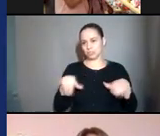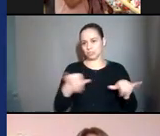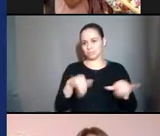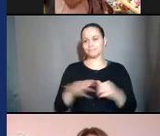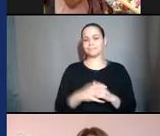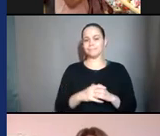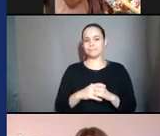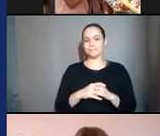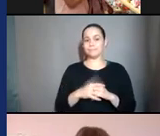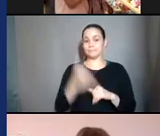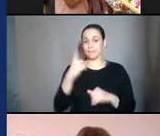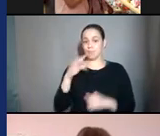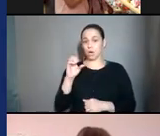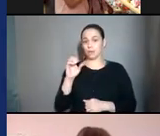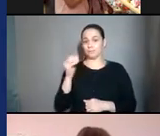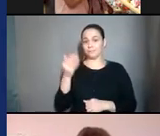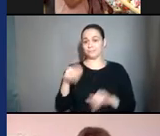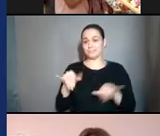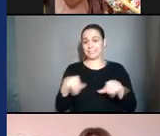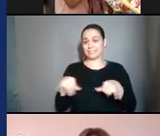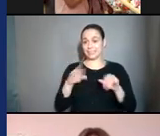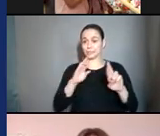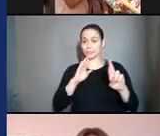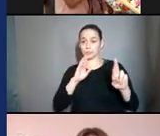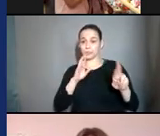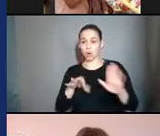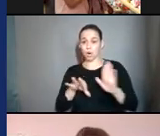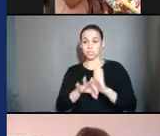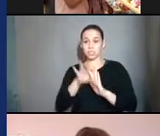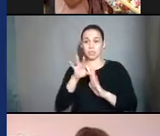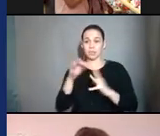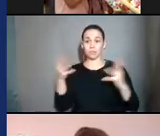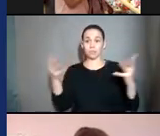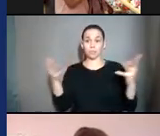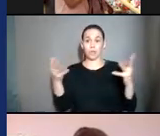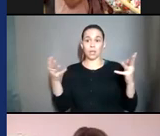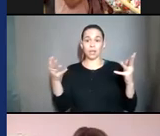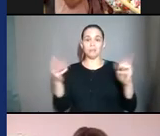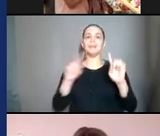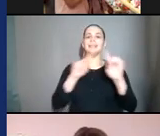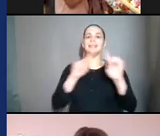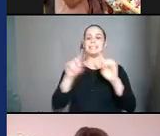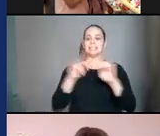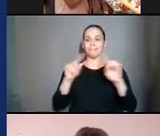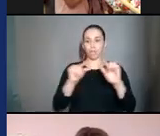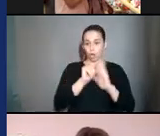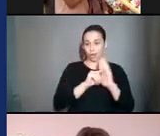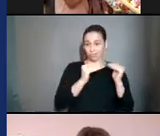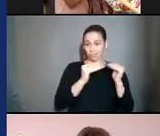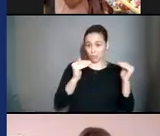On the standards report, you can select different grade levels and you can view your